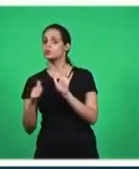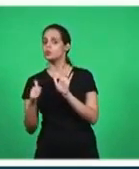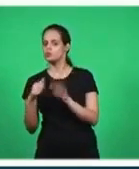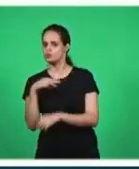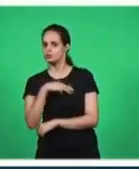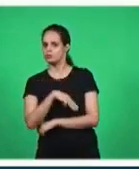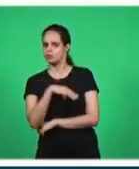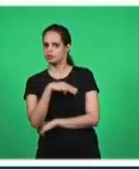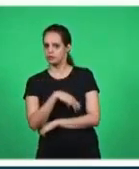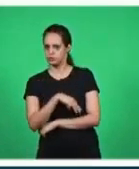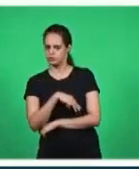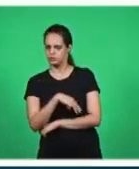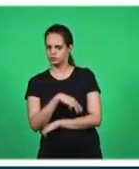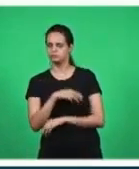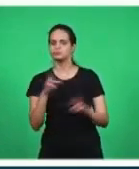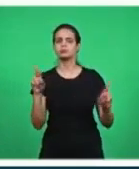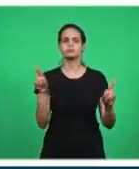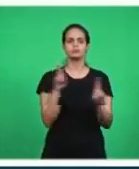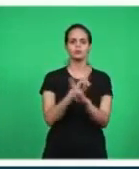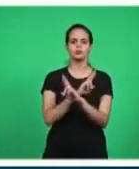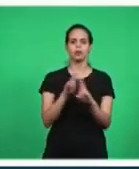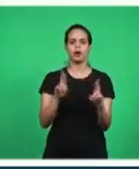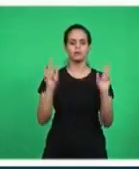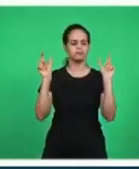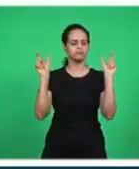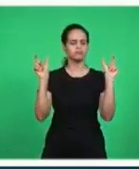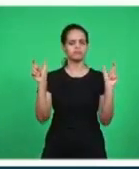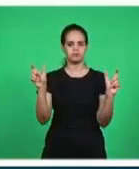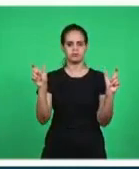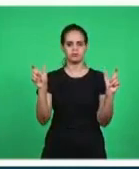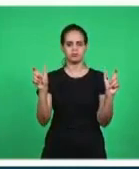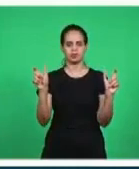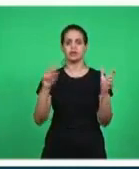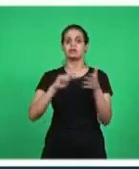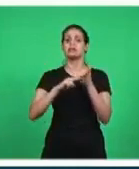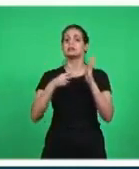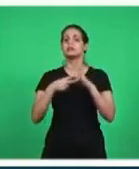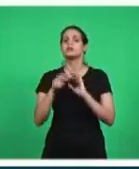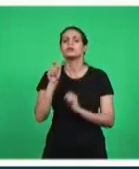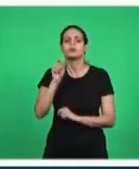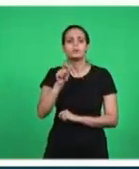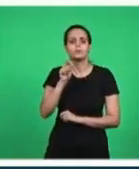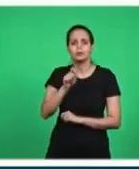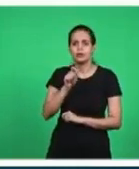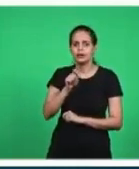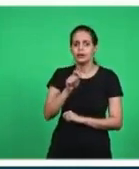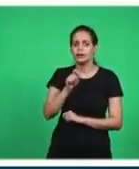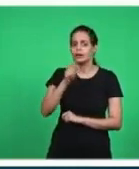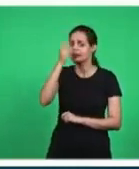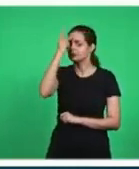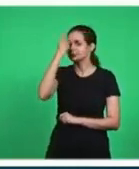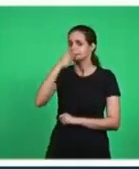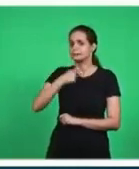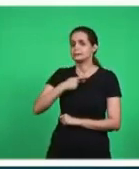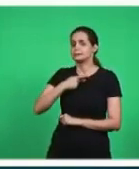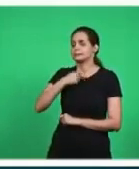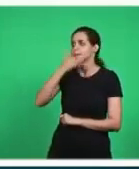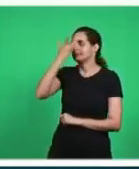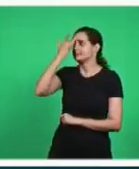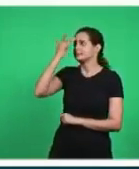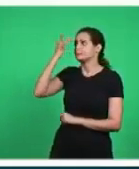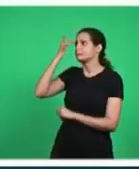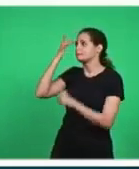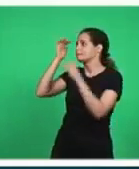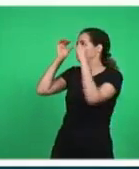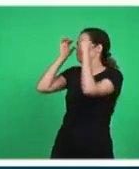there was a man that was not wearing the wedding garment. So it is a man that is going up above the